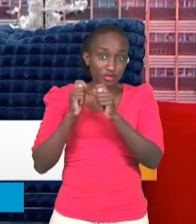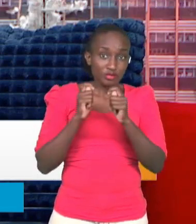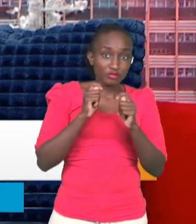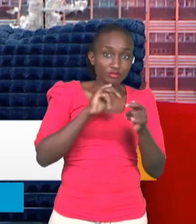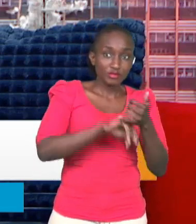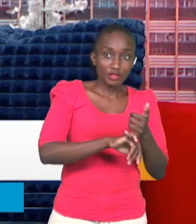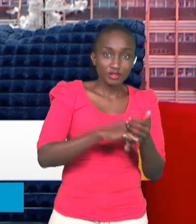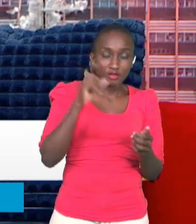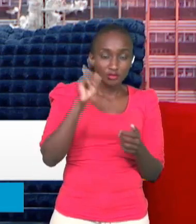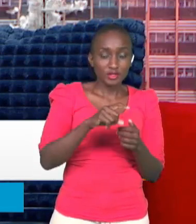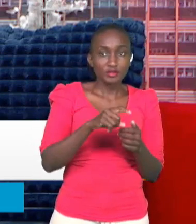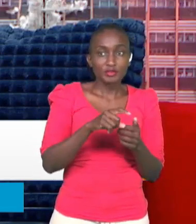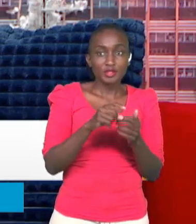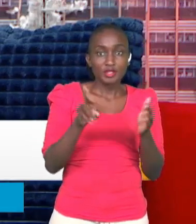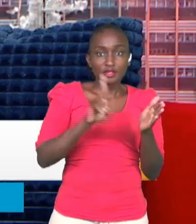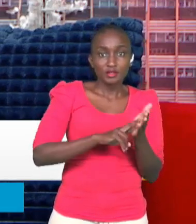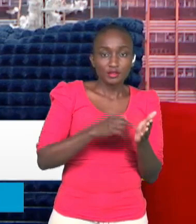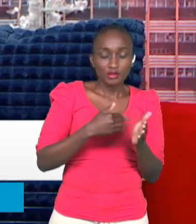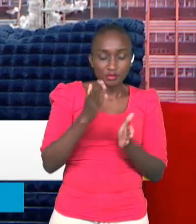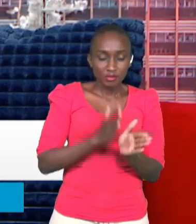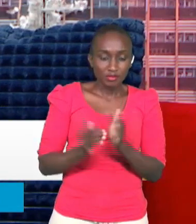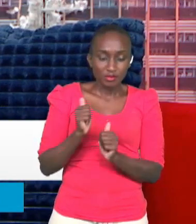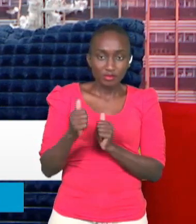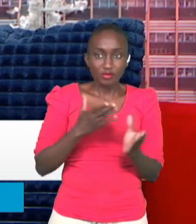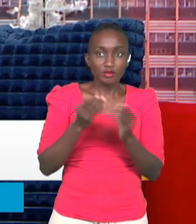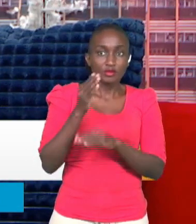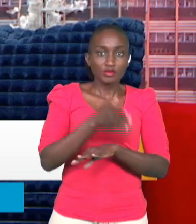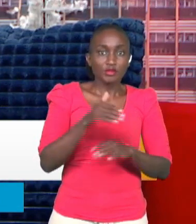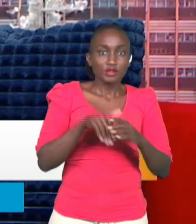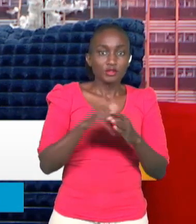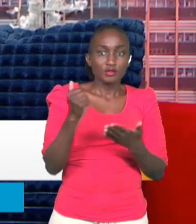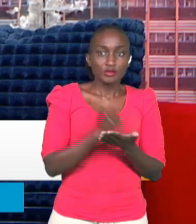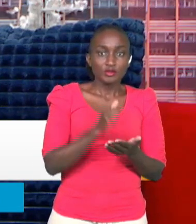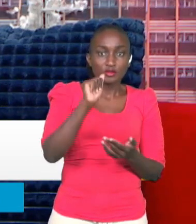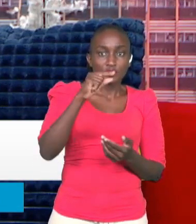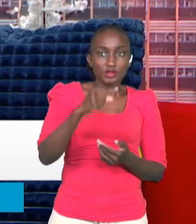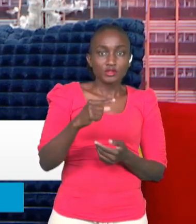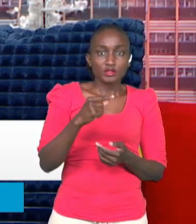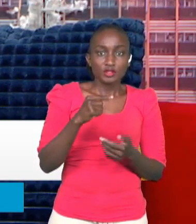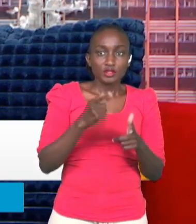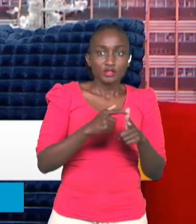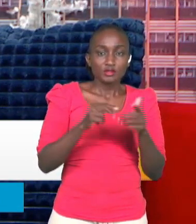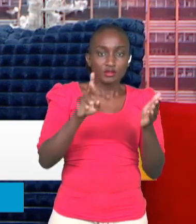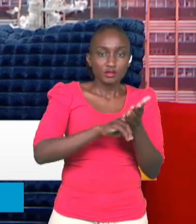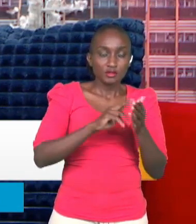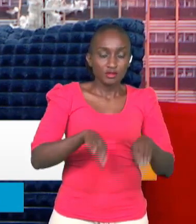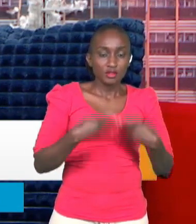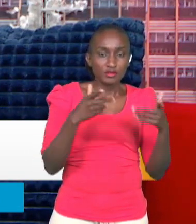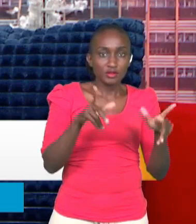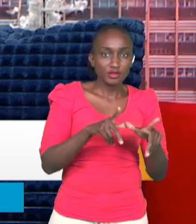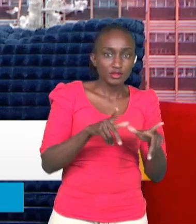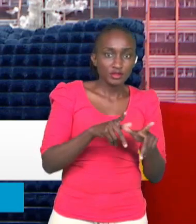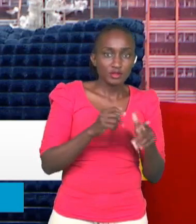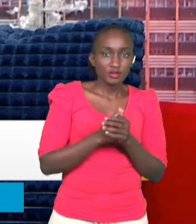Okay. Yeah, so okay. There's a procedure you go through mm-hmm. at the Office of the Attorney General, then they have registered and you're given a certificate. Okay.